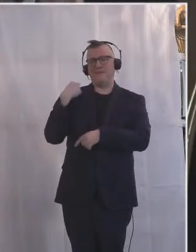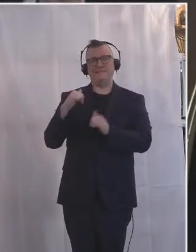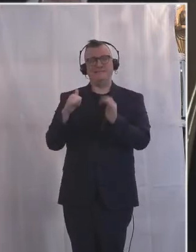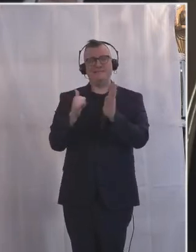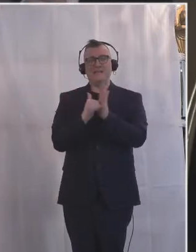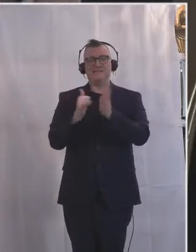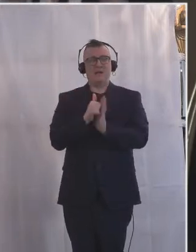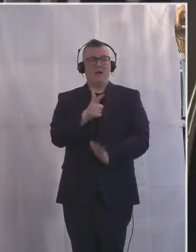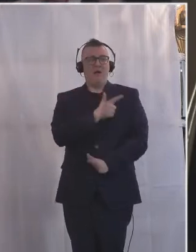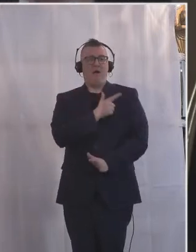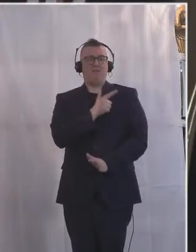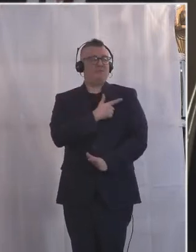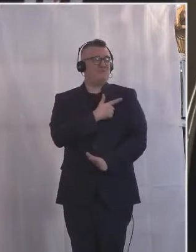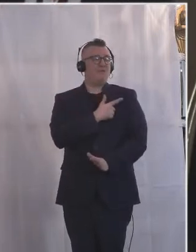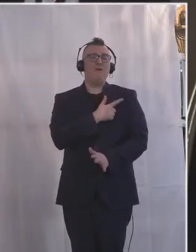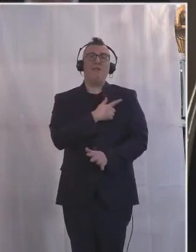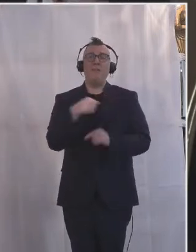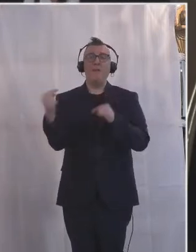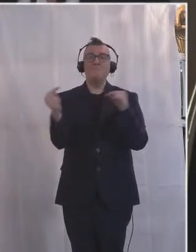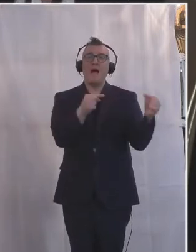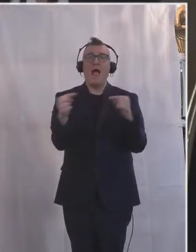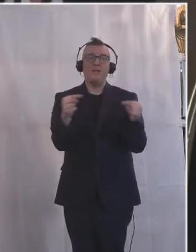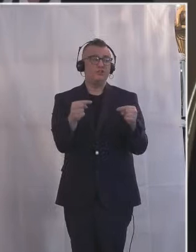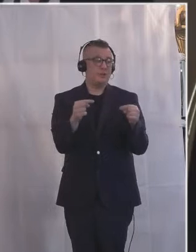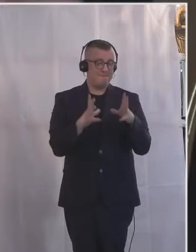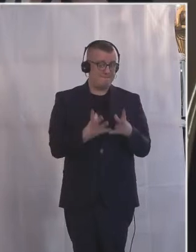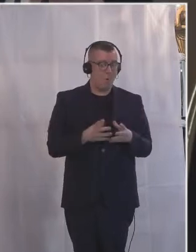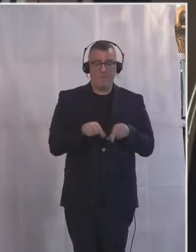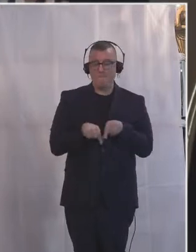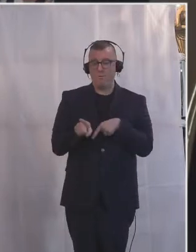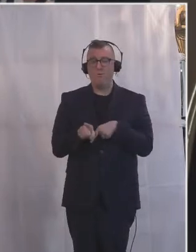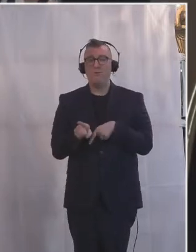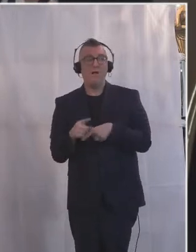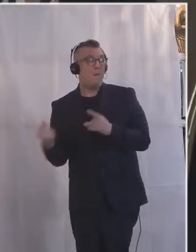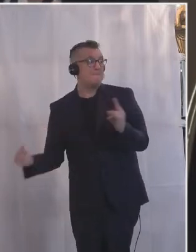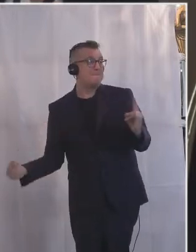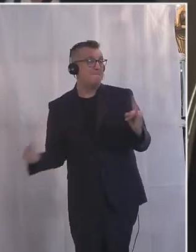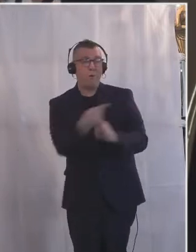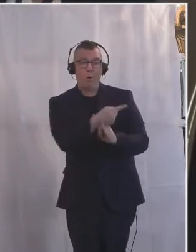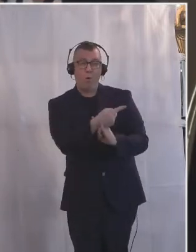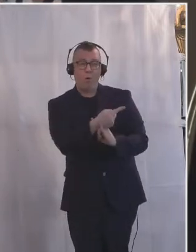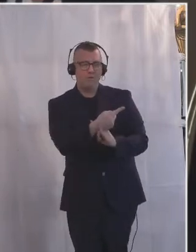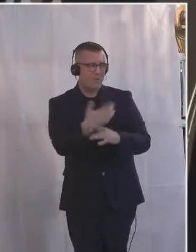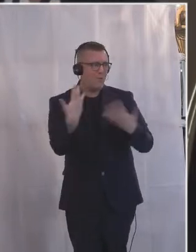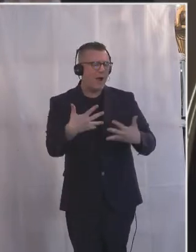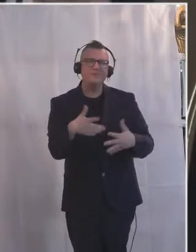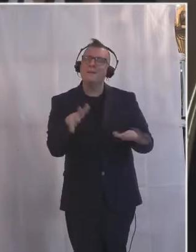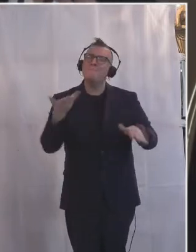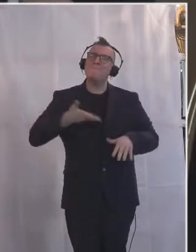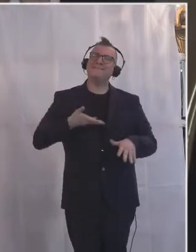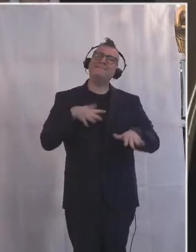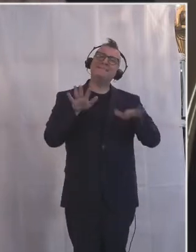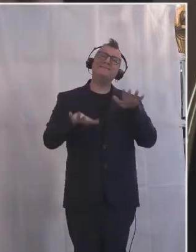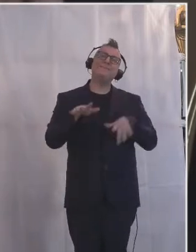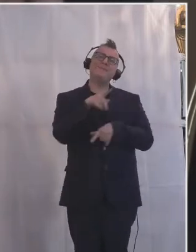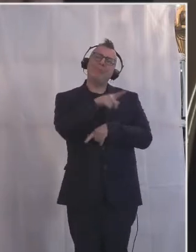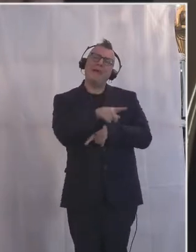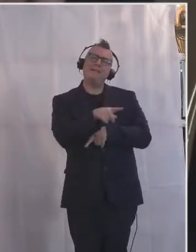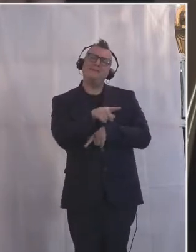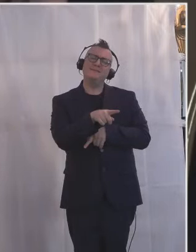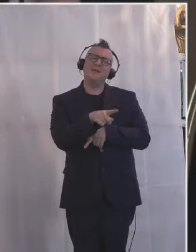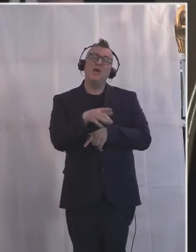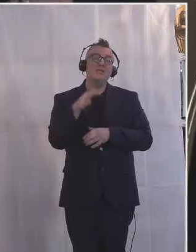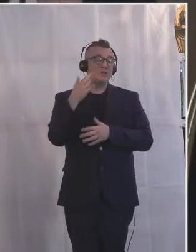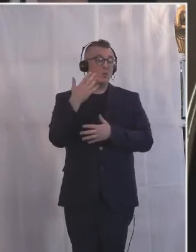They just pass that ball, it gets there, and it's in the net. And it gets really exciting when you collectively bring that diversity. And I think as